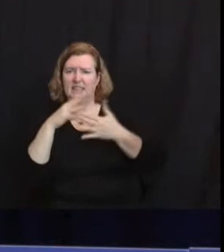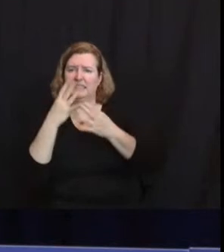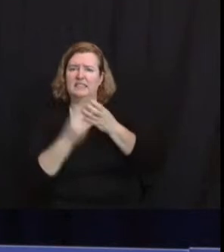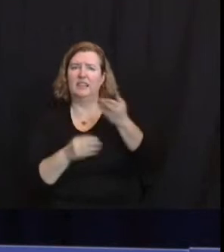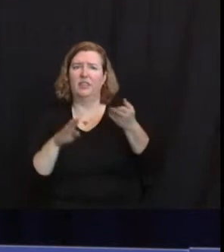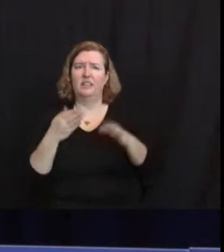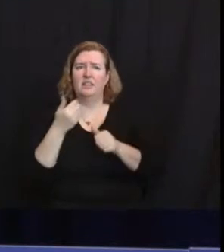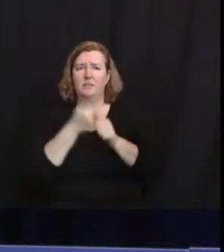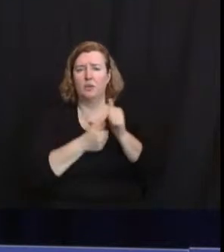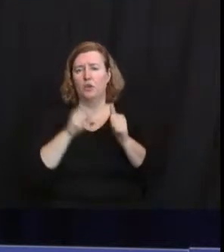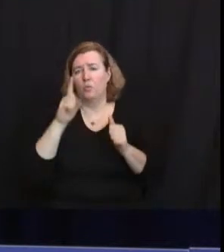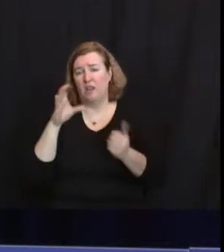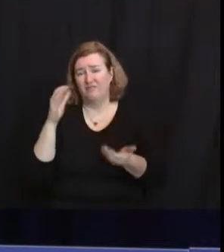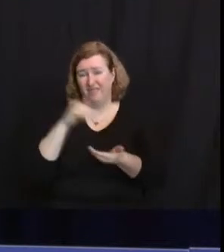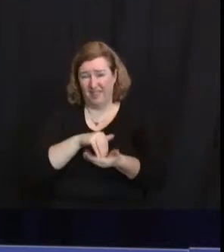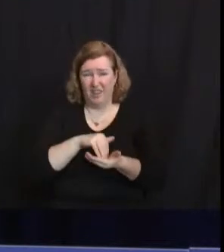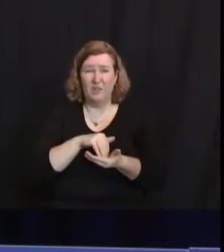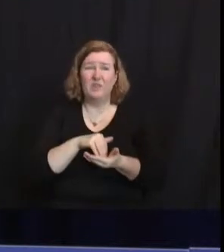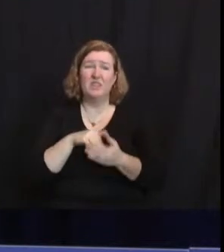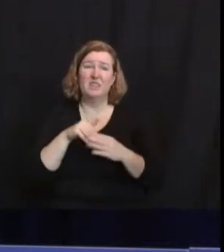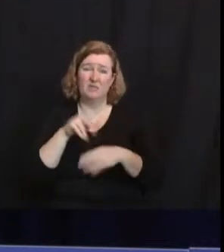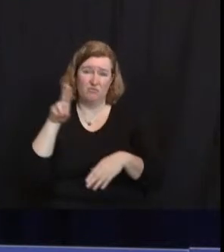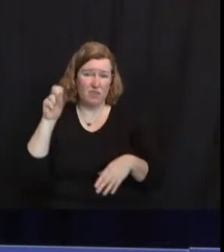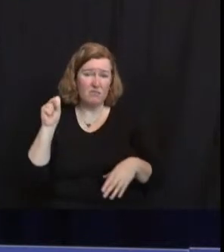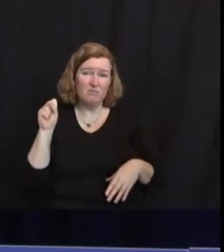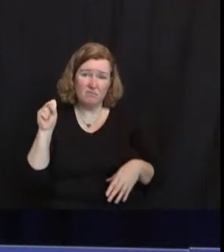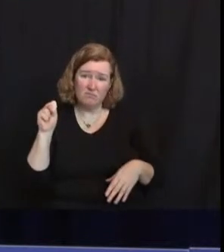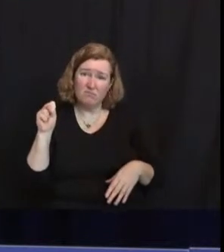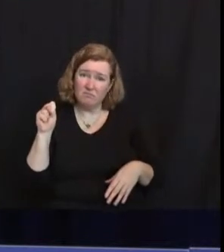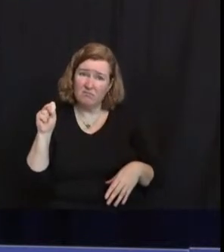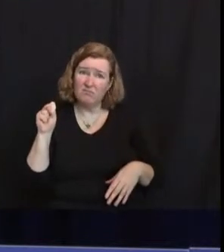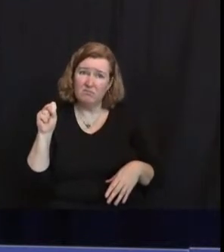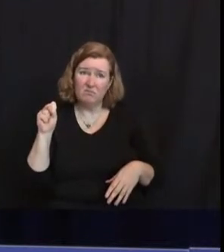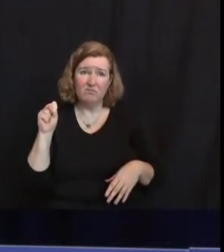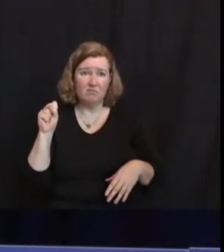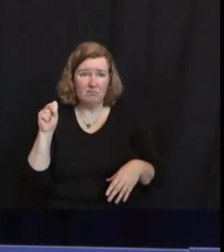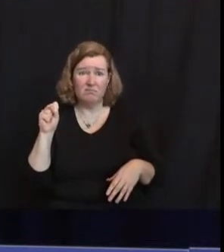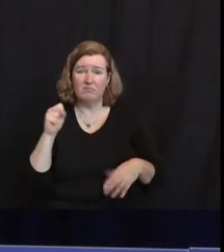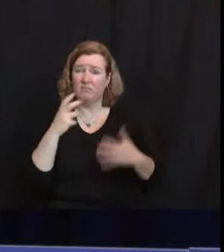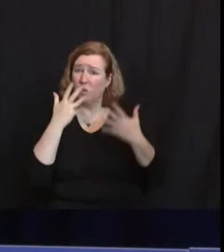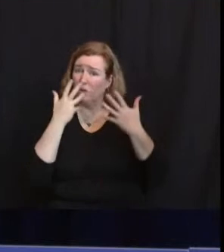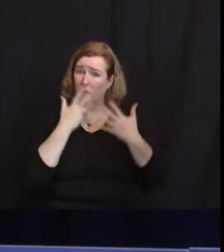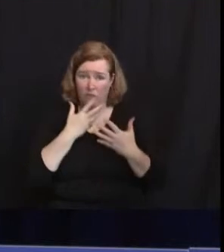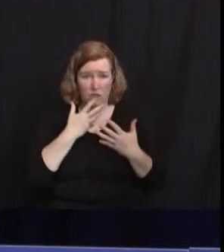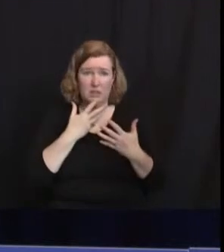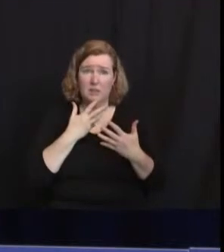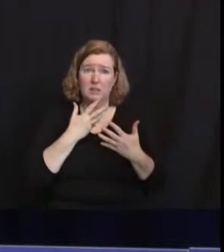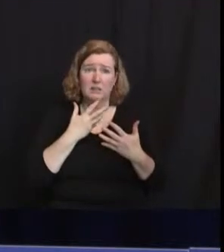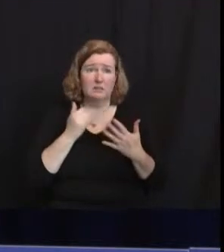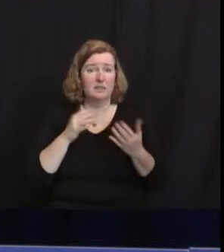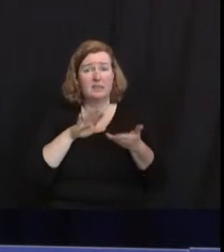100,000 in the United States per day. Unfortunately, our deaths still remain in double